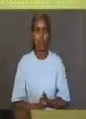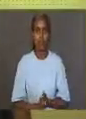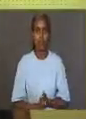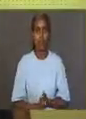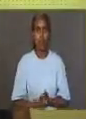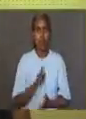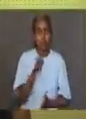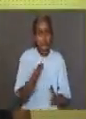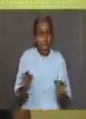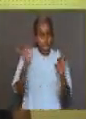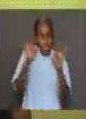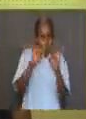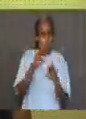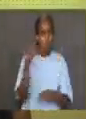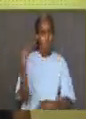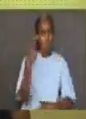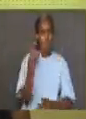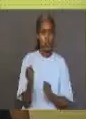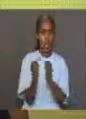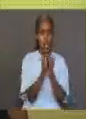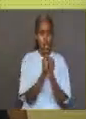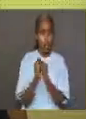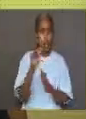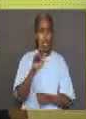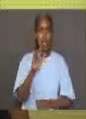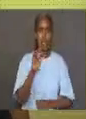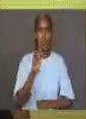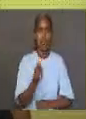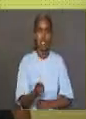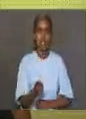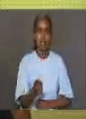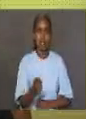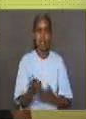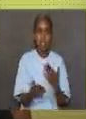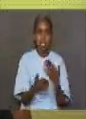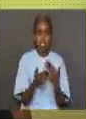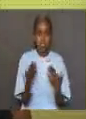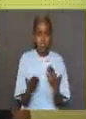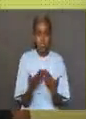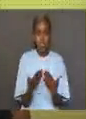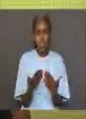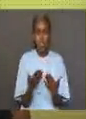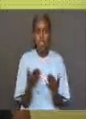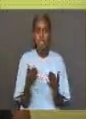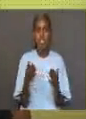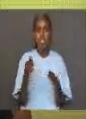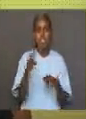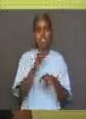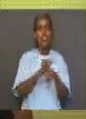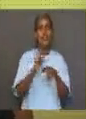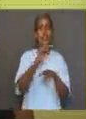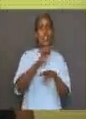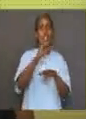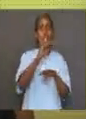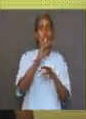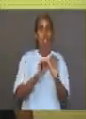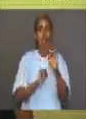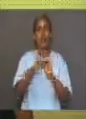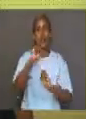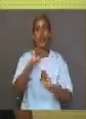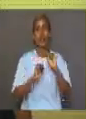One important use for common logarithms is simplifying numerical